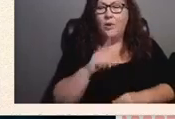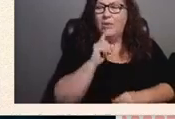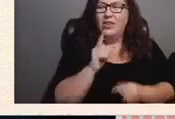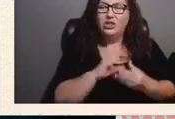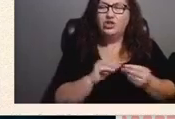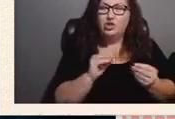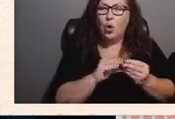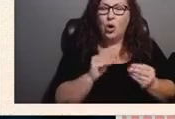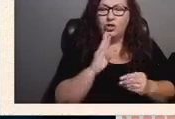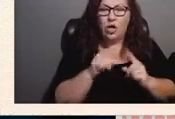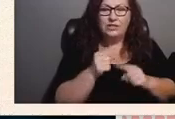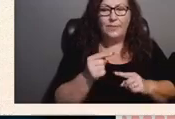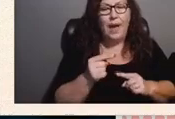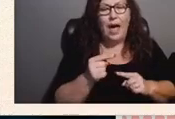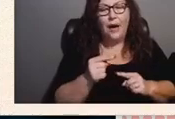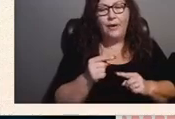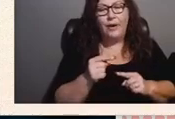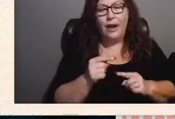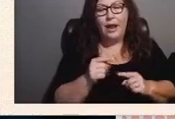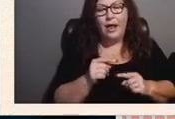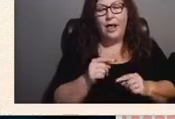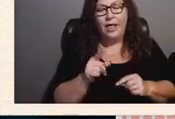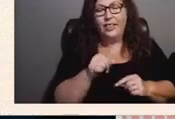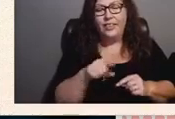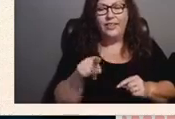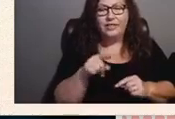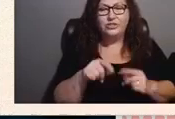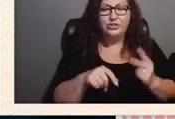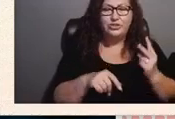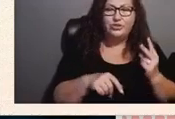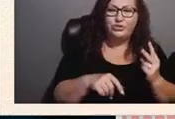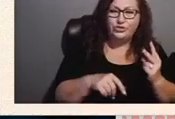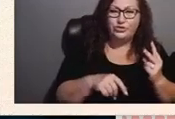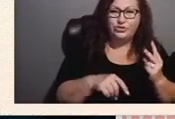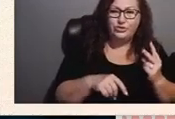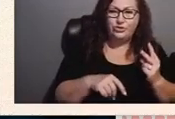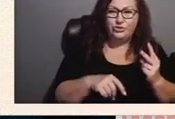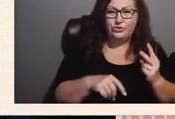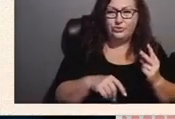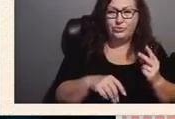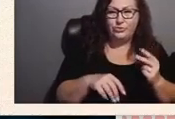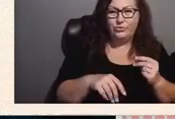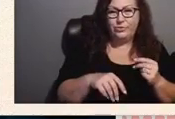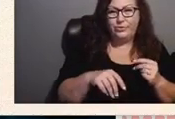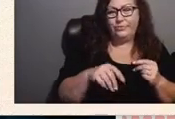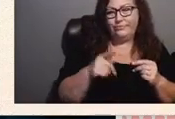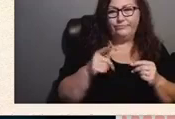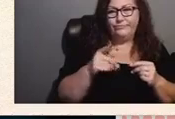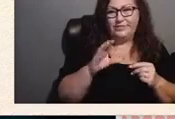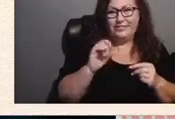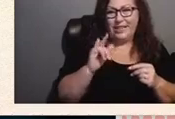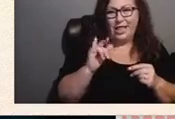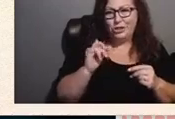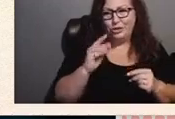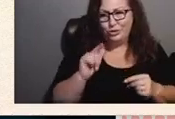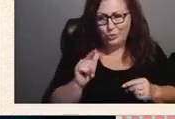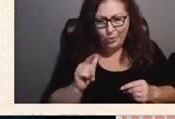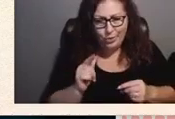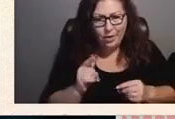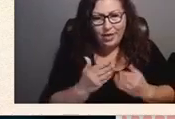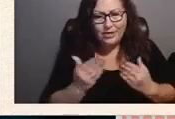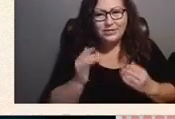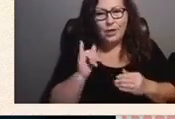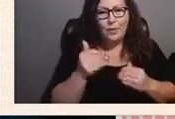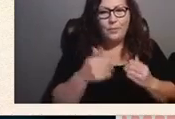with these two celestial beings who were born of two